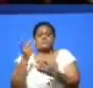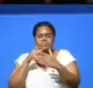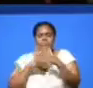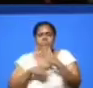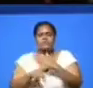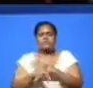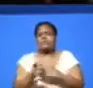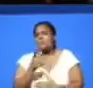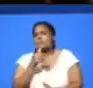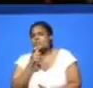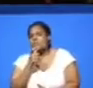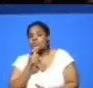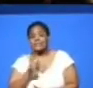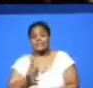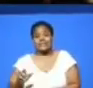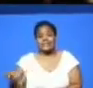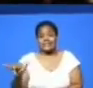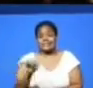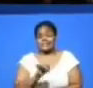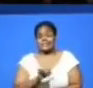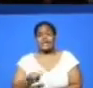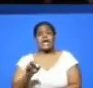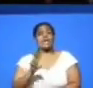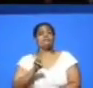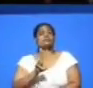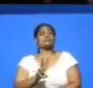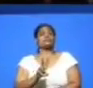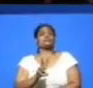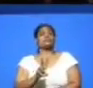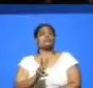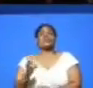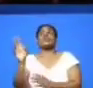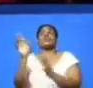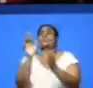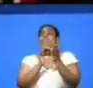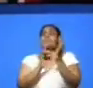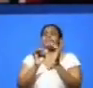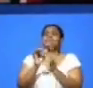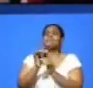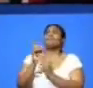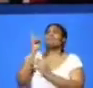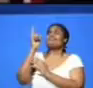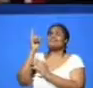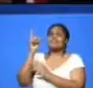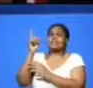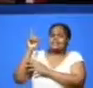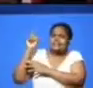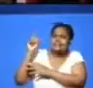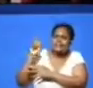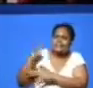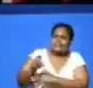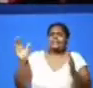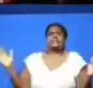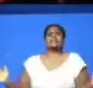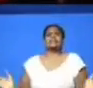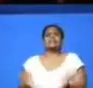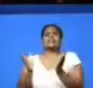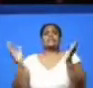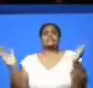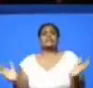same two who, when Jesus needed some